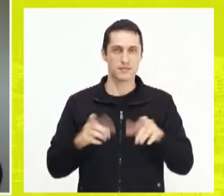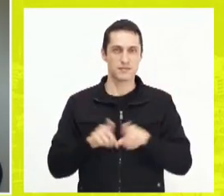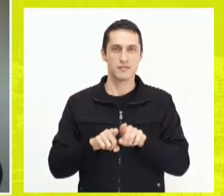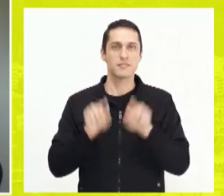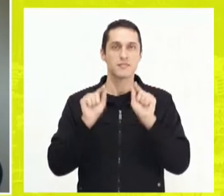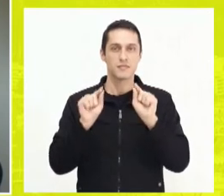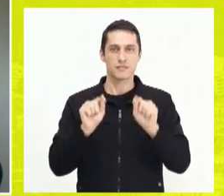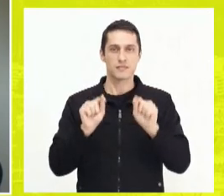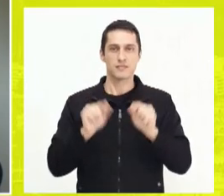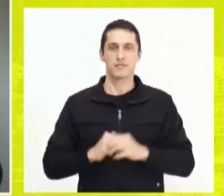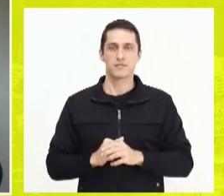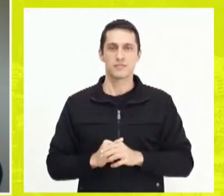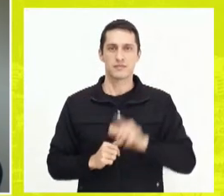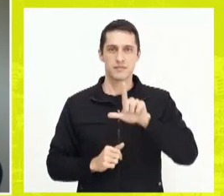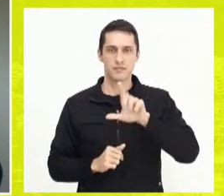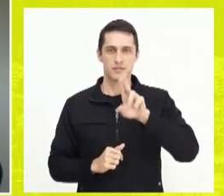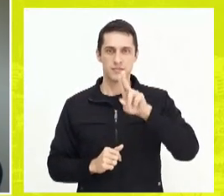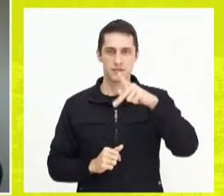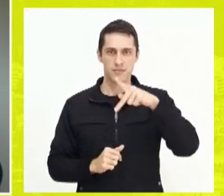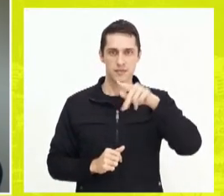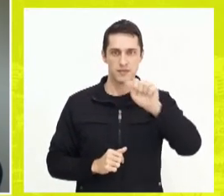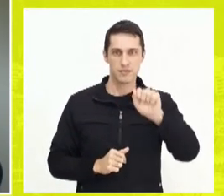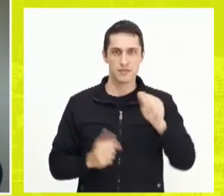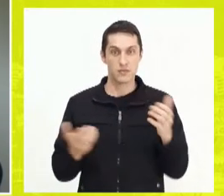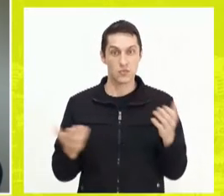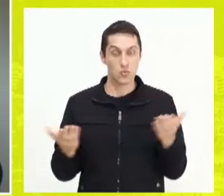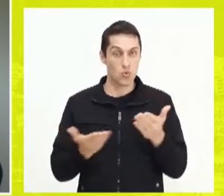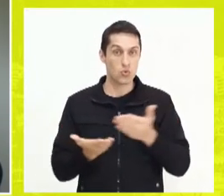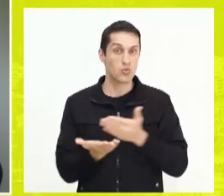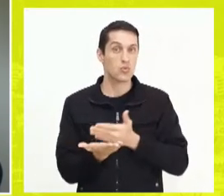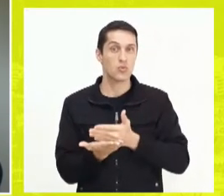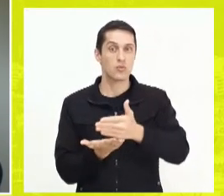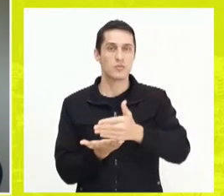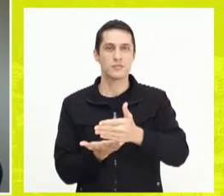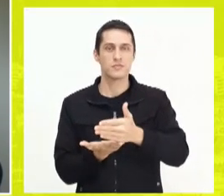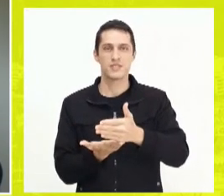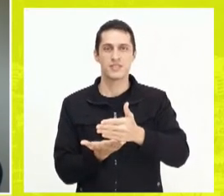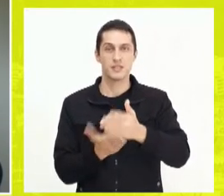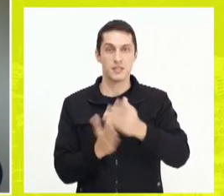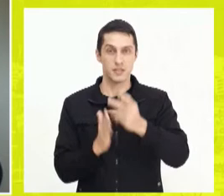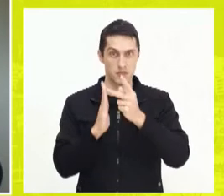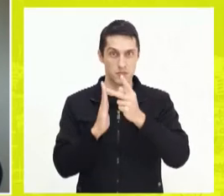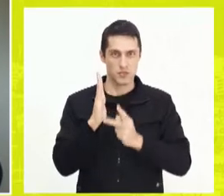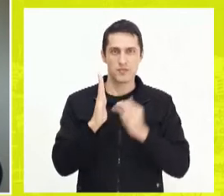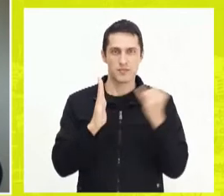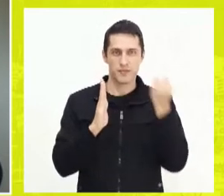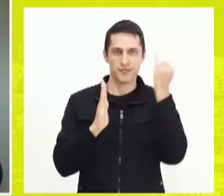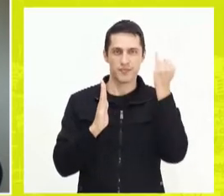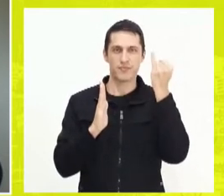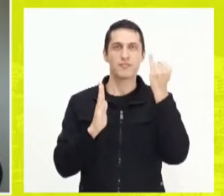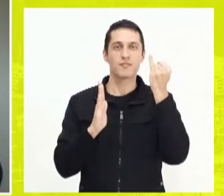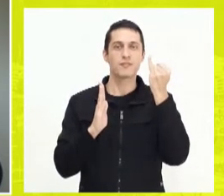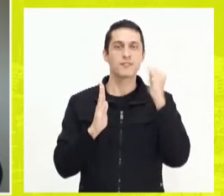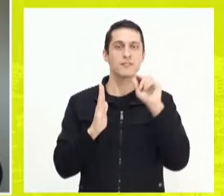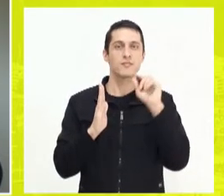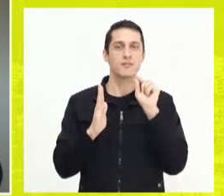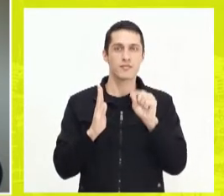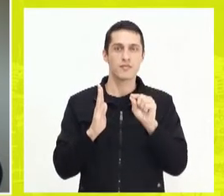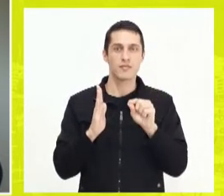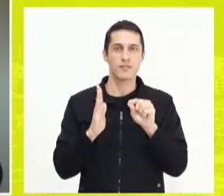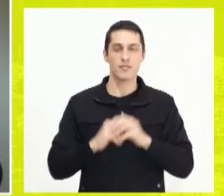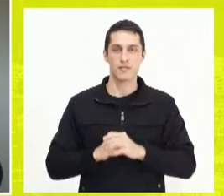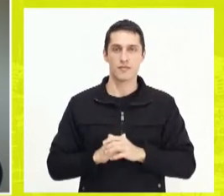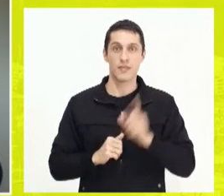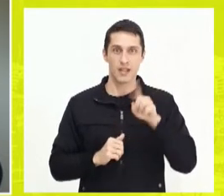it's important to say that lupa is starting today an important project